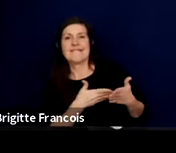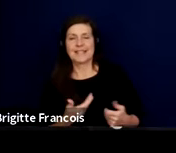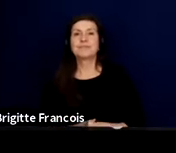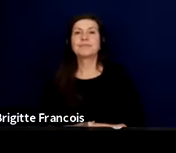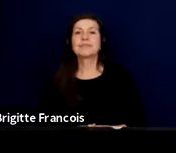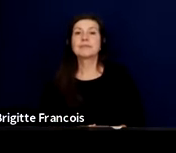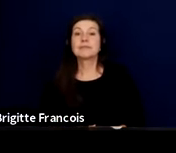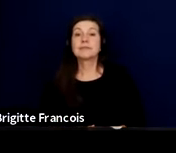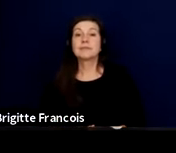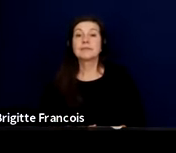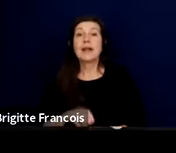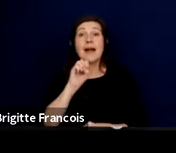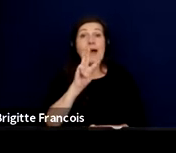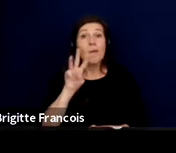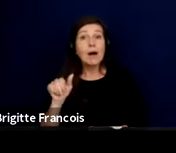Eva?